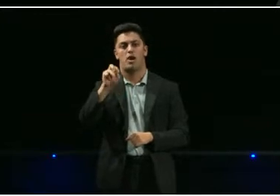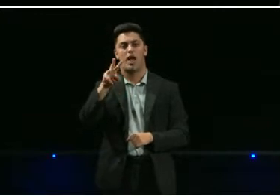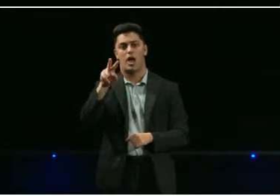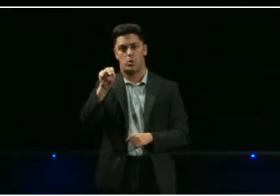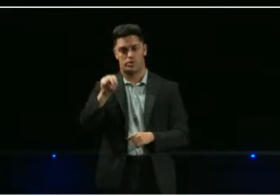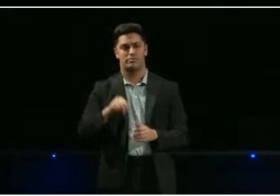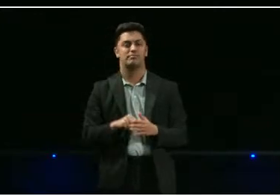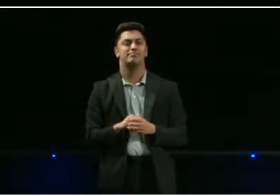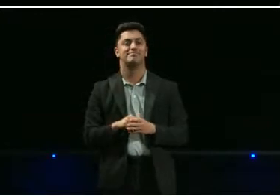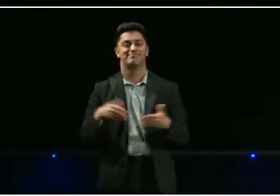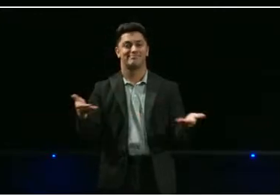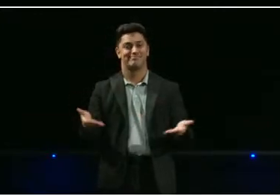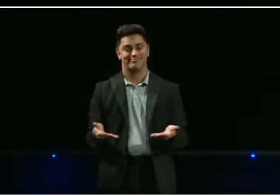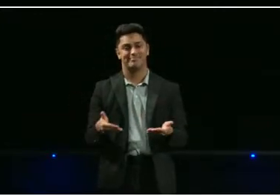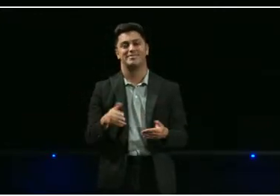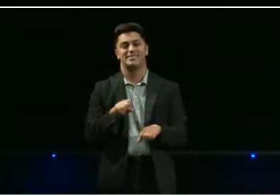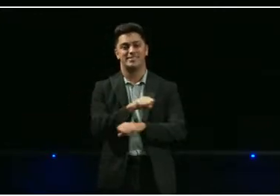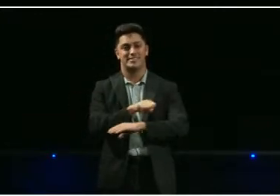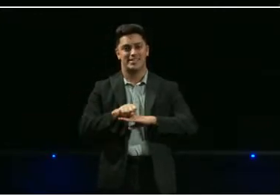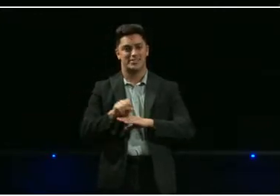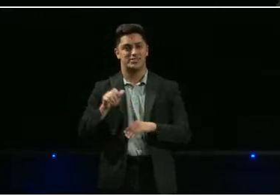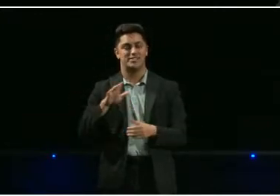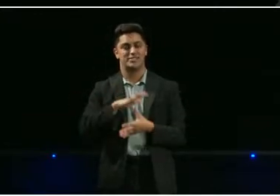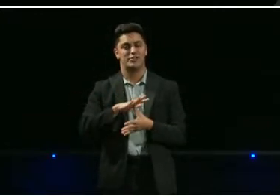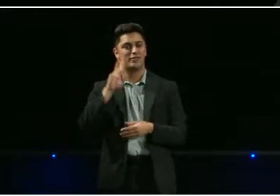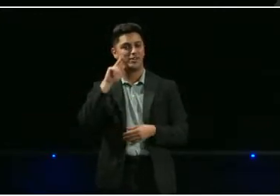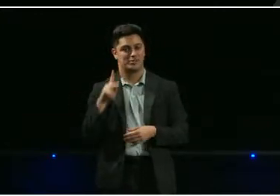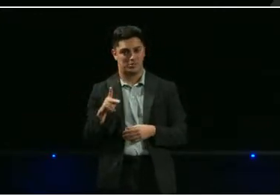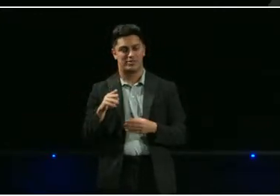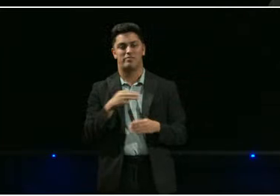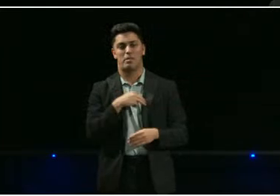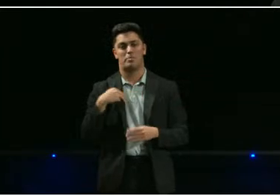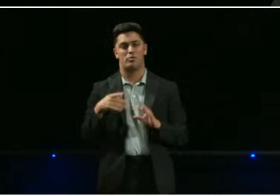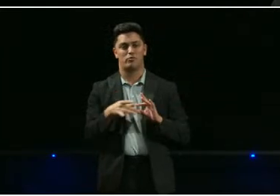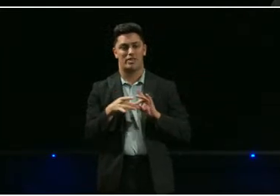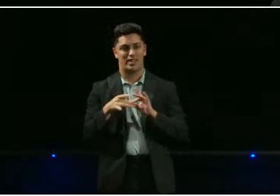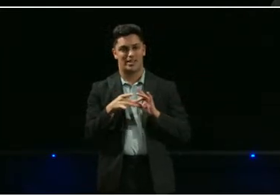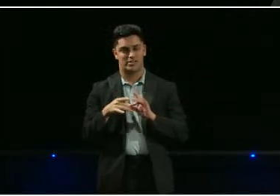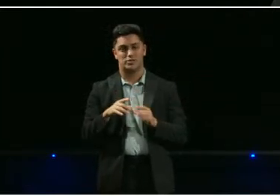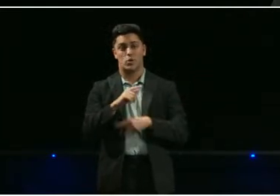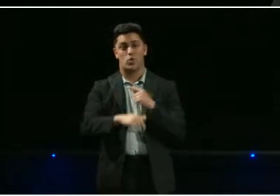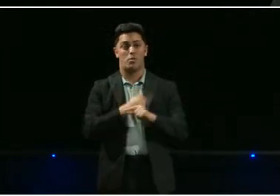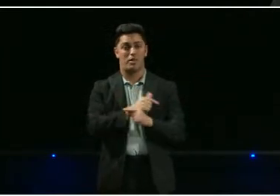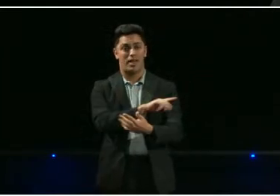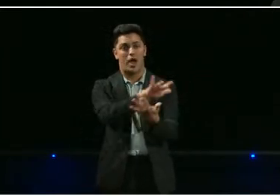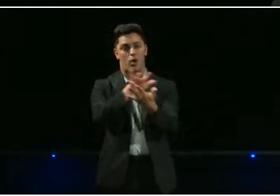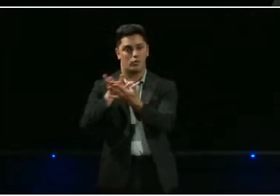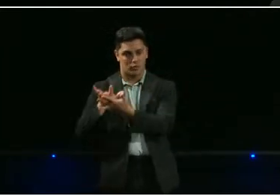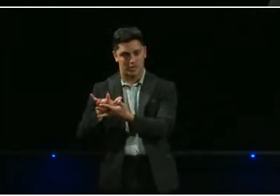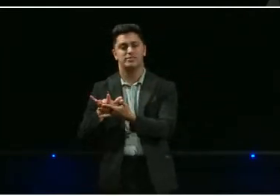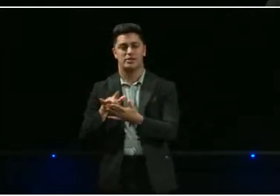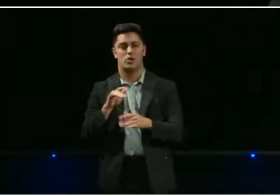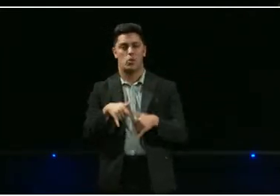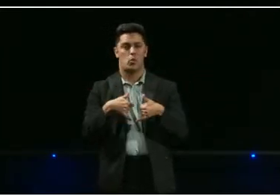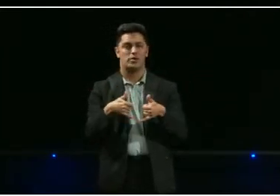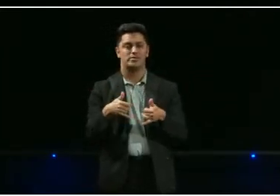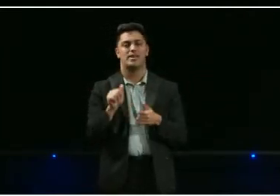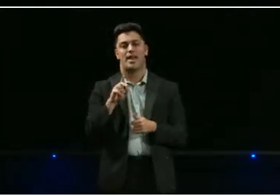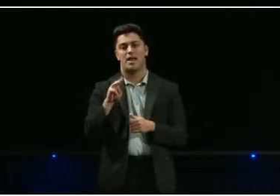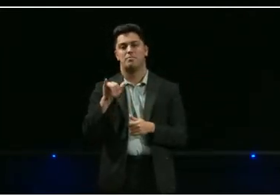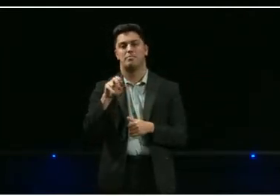in welcoming to the stage Senior Vice President of Members Relations, Global Outreach and Awards Administration, Tom